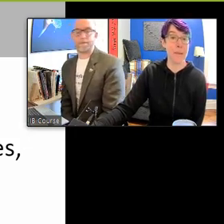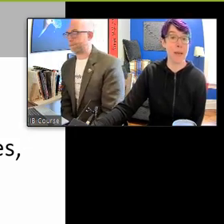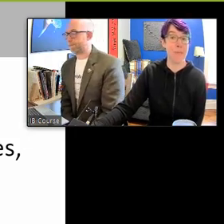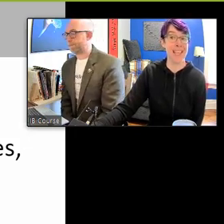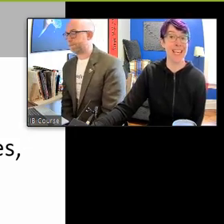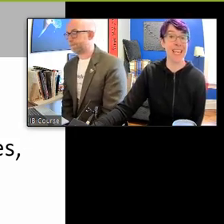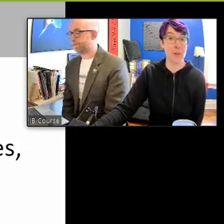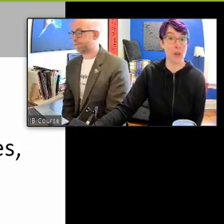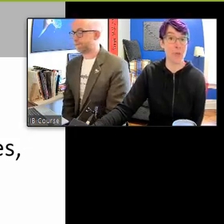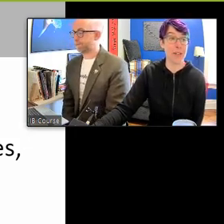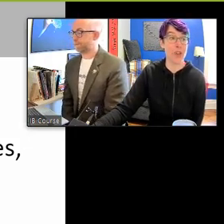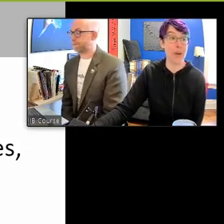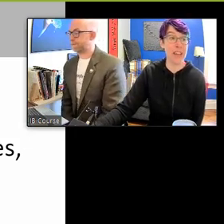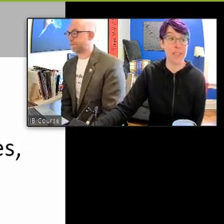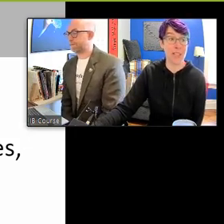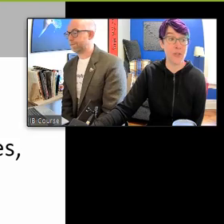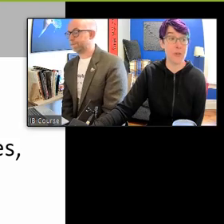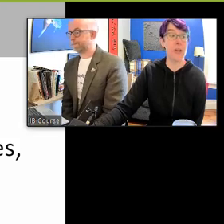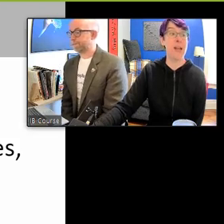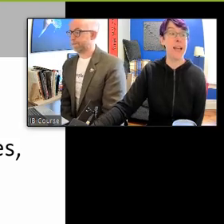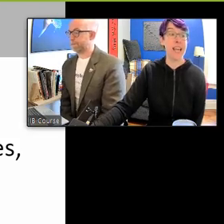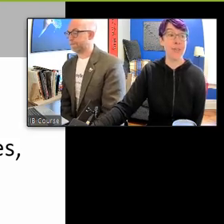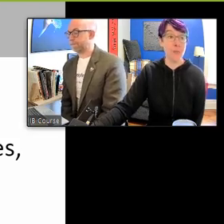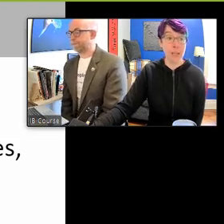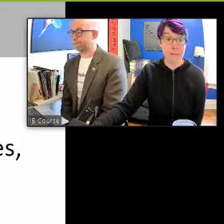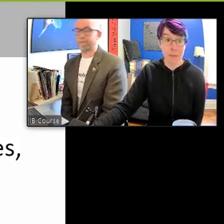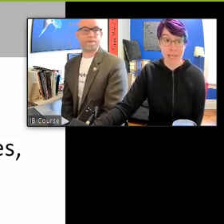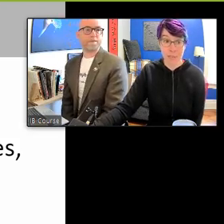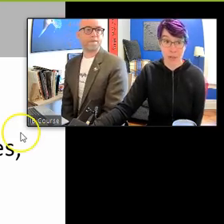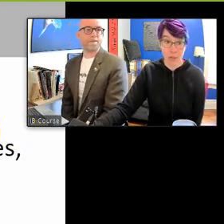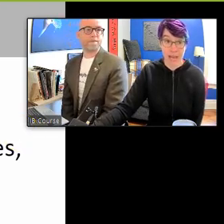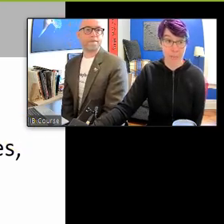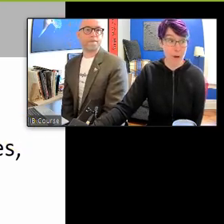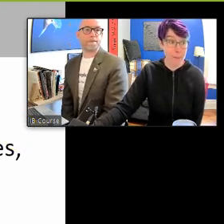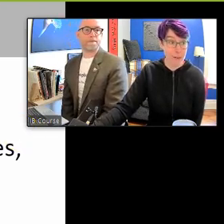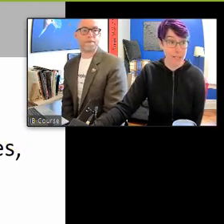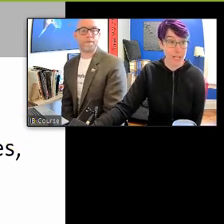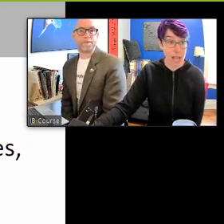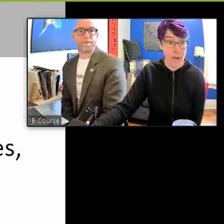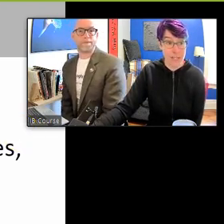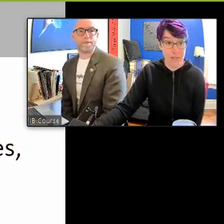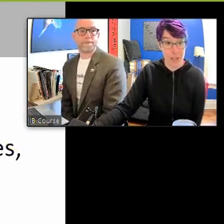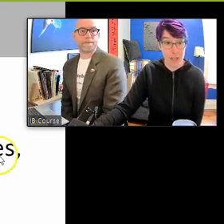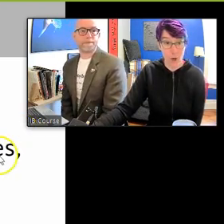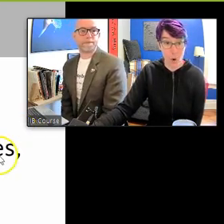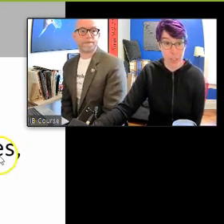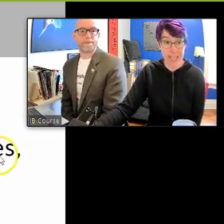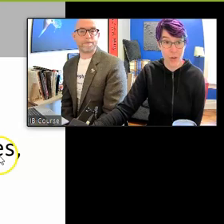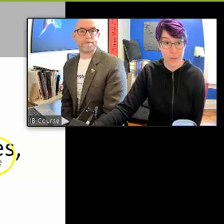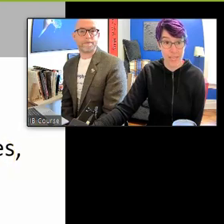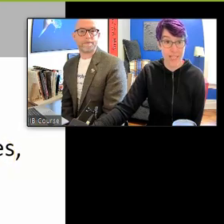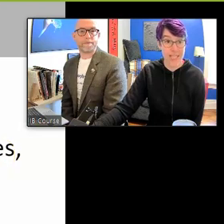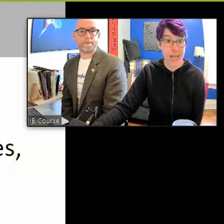woolly mammoth hemoglobin? So if this is true, if woolly mammoth hemoglobin had properties that allowed it to function in